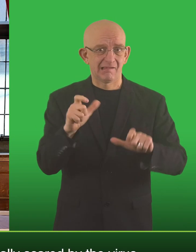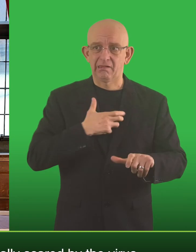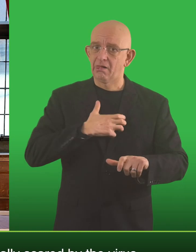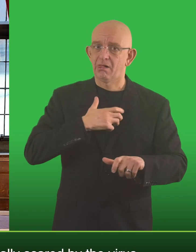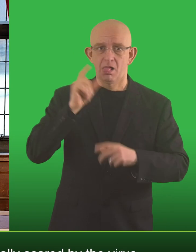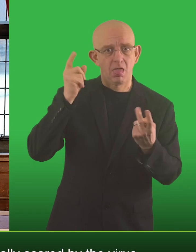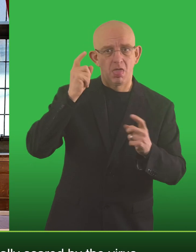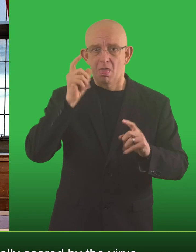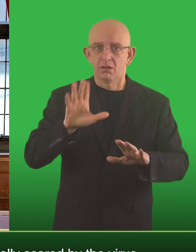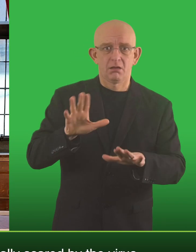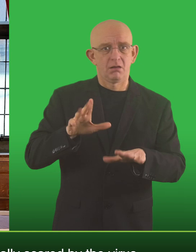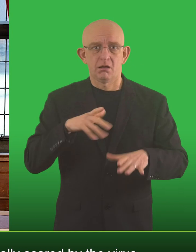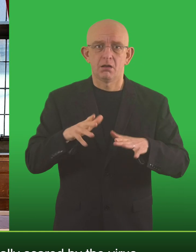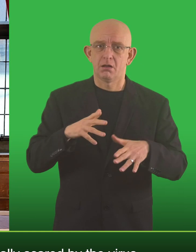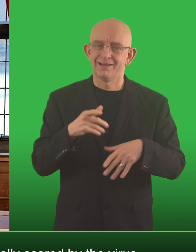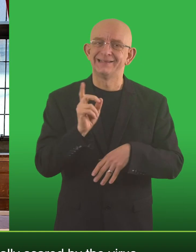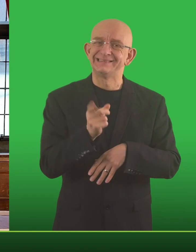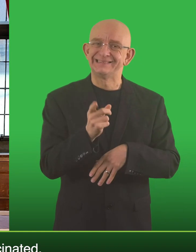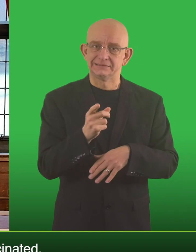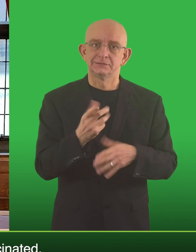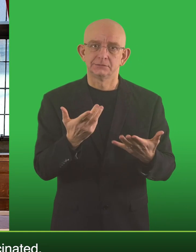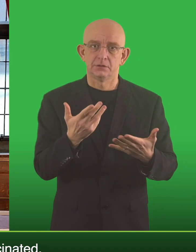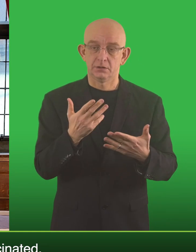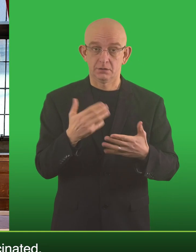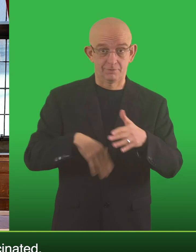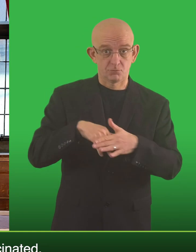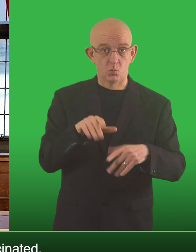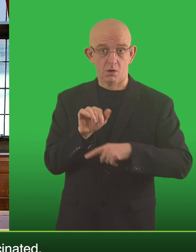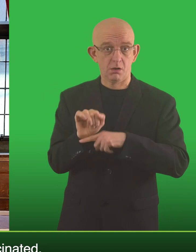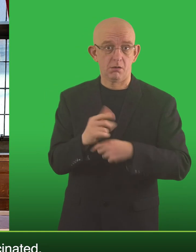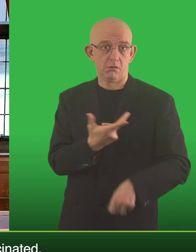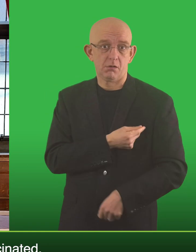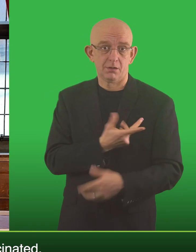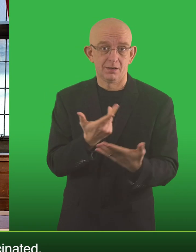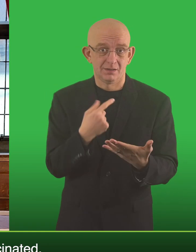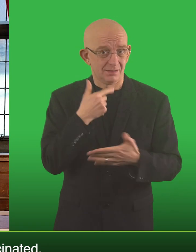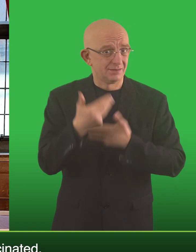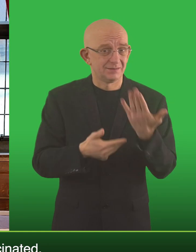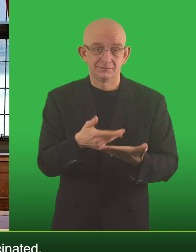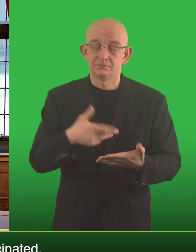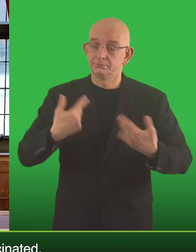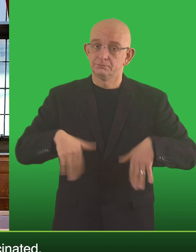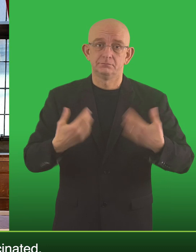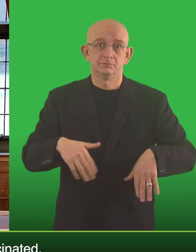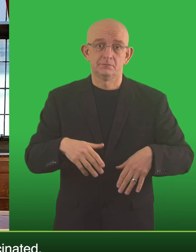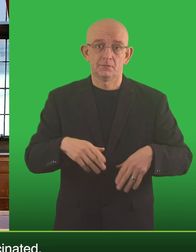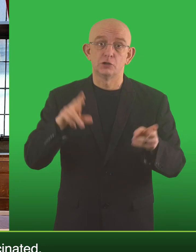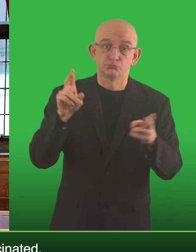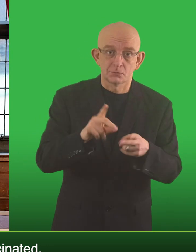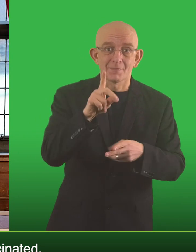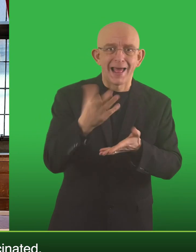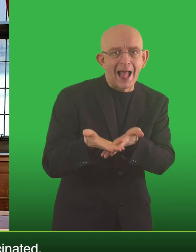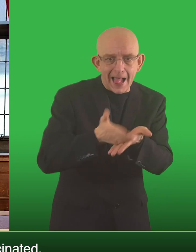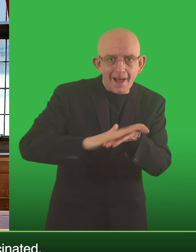really, really scared by the virus, and the thing is being fully vaccinated. As I say, it significantly